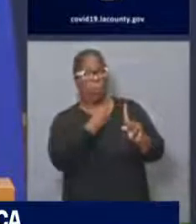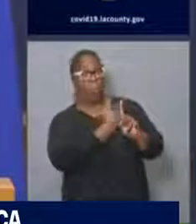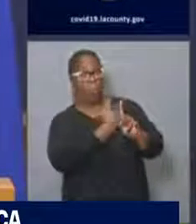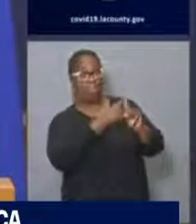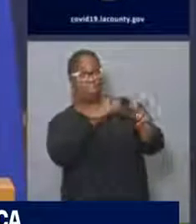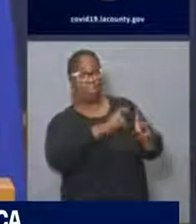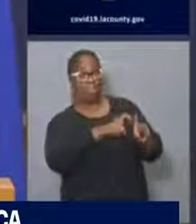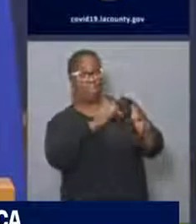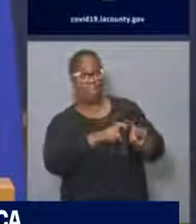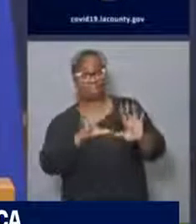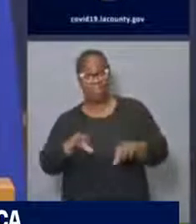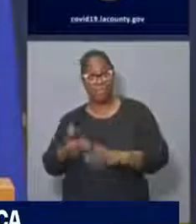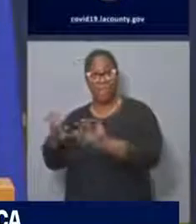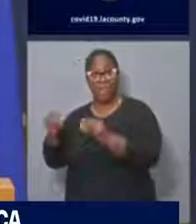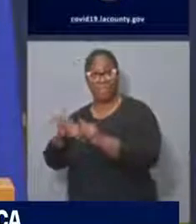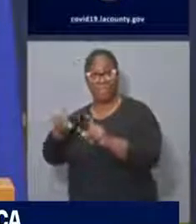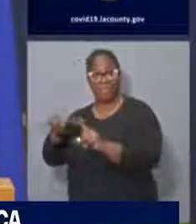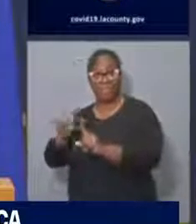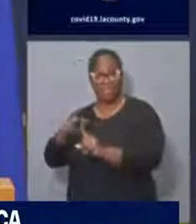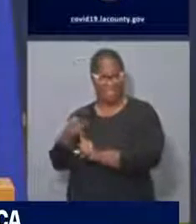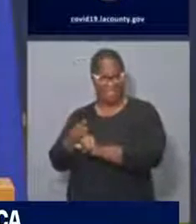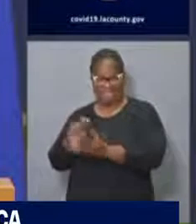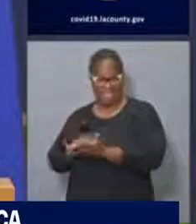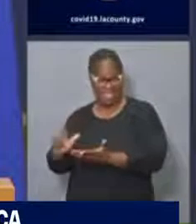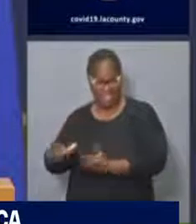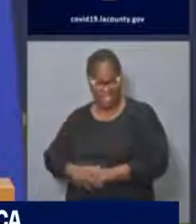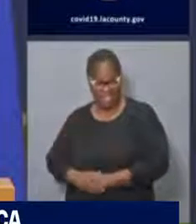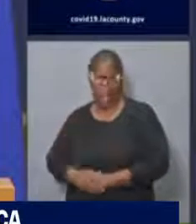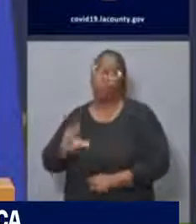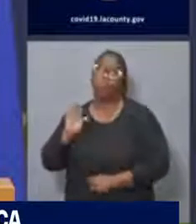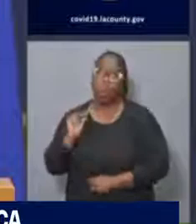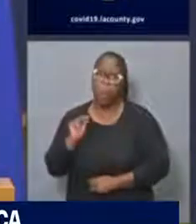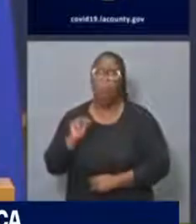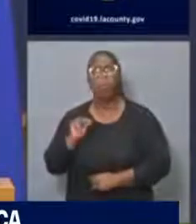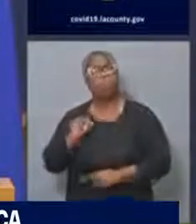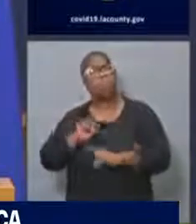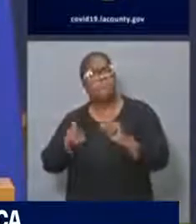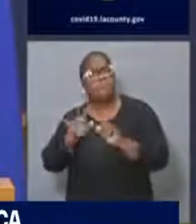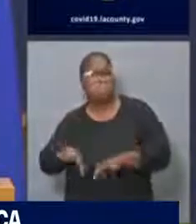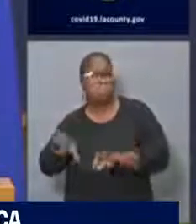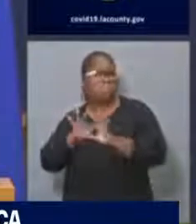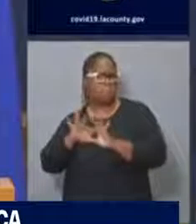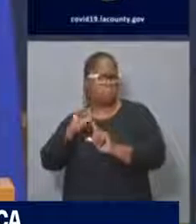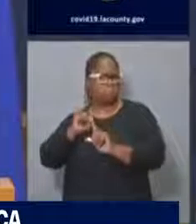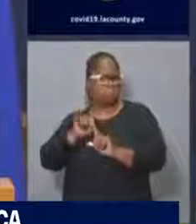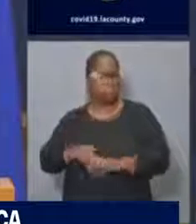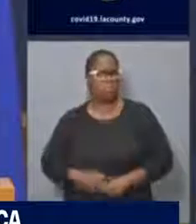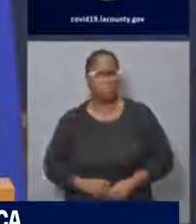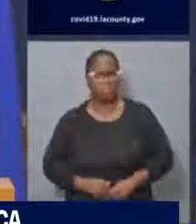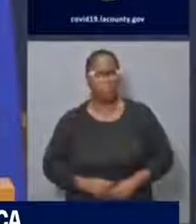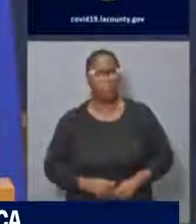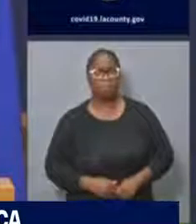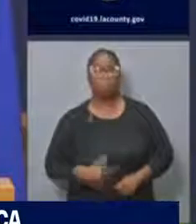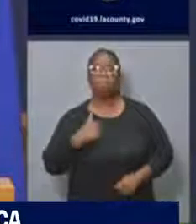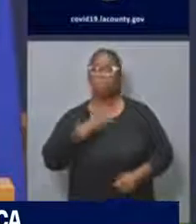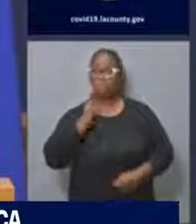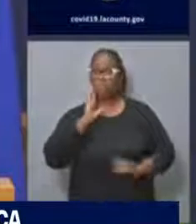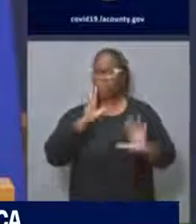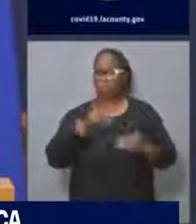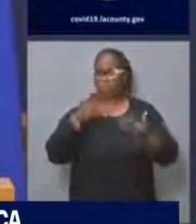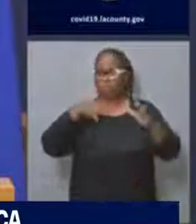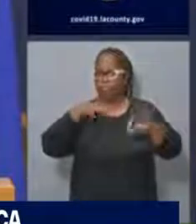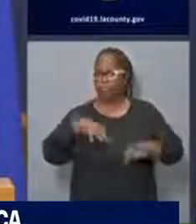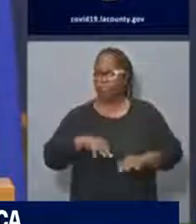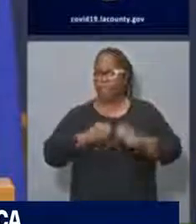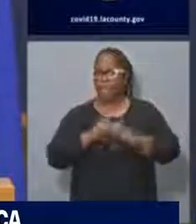these racial and ethnic disparities, it is one important piece. Given that, I'll begin by providing an update about how the